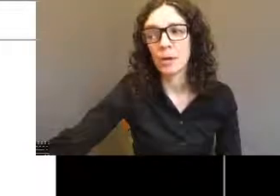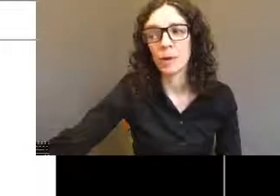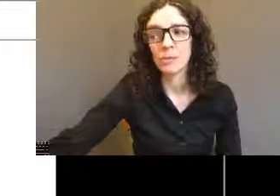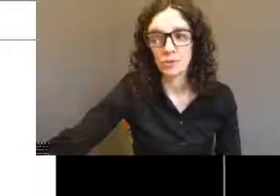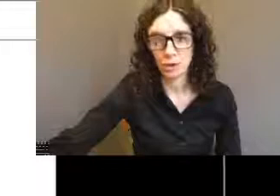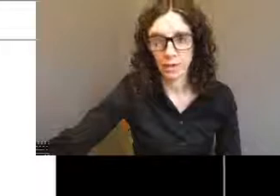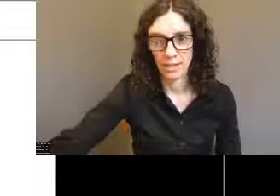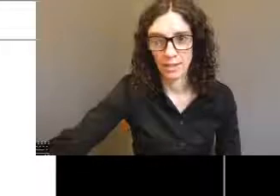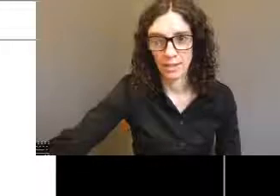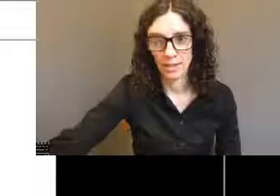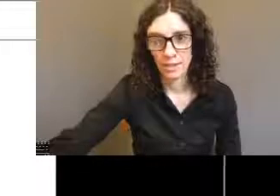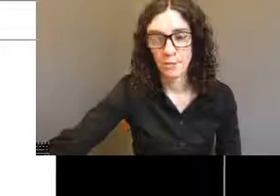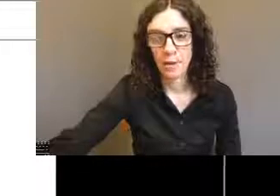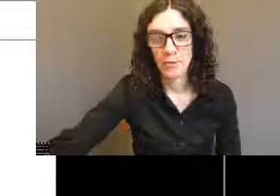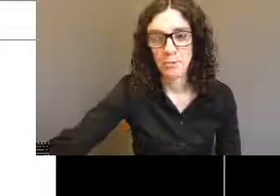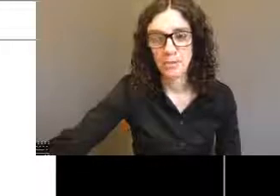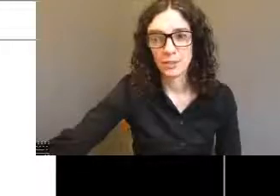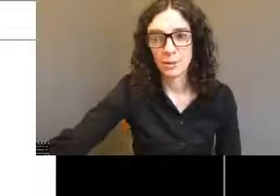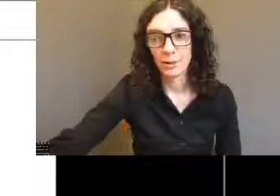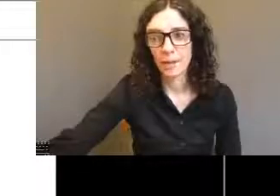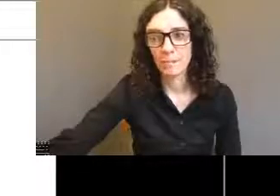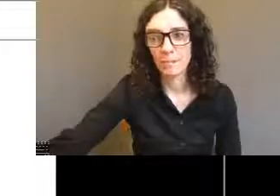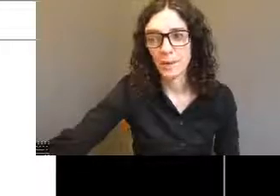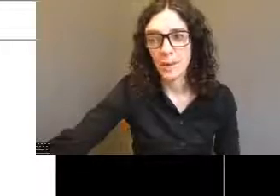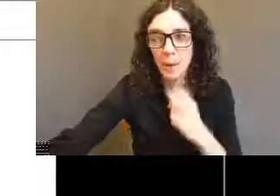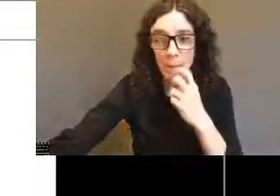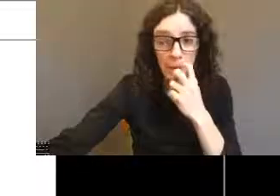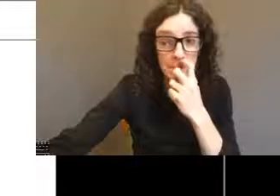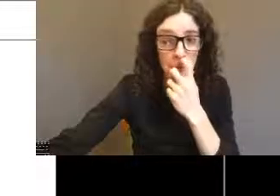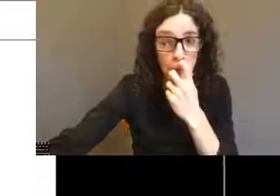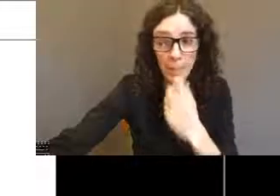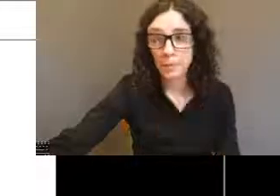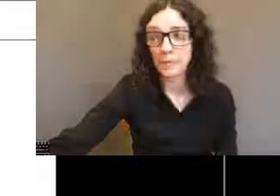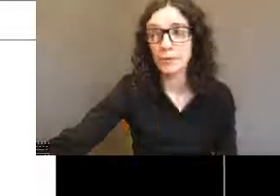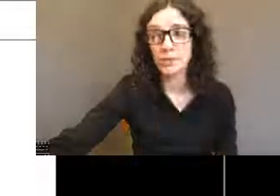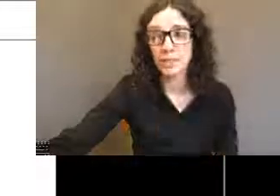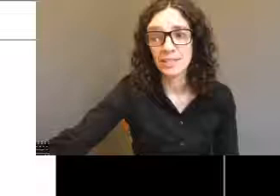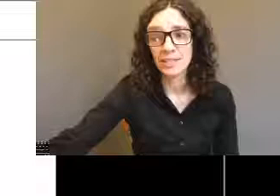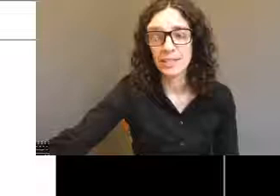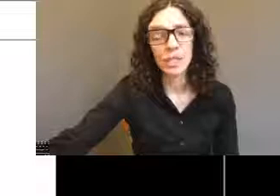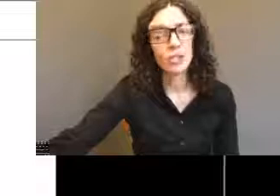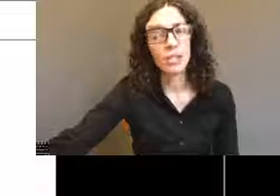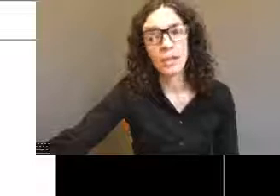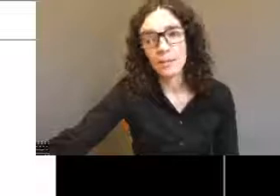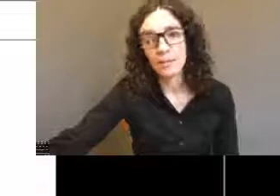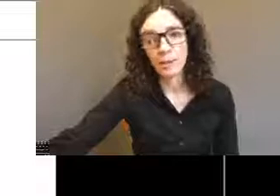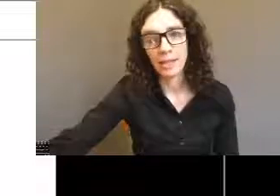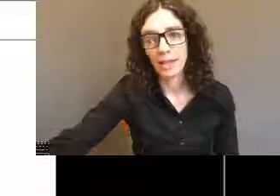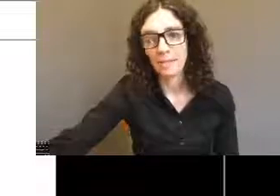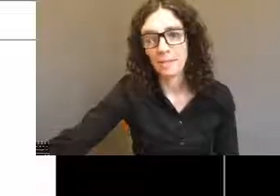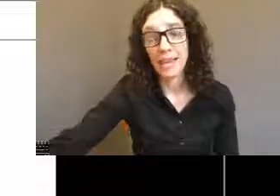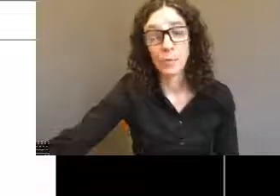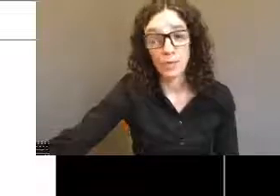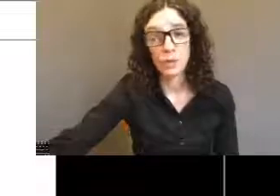share about Barbara's journey throughout this PhD program. Barbara is incredibly adventurous. She loves to